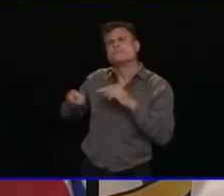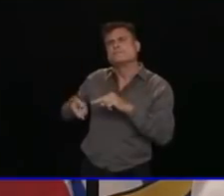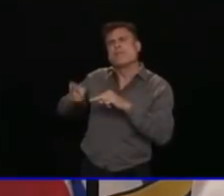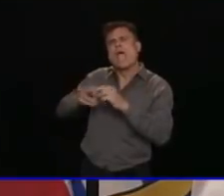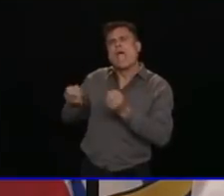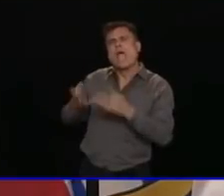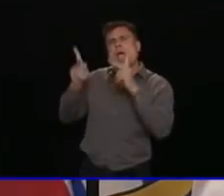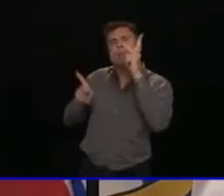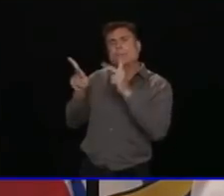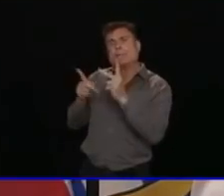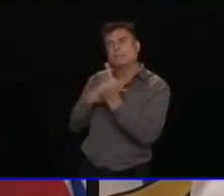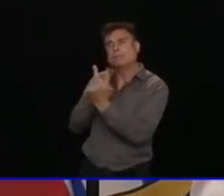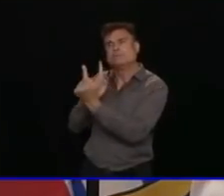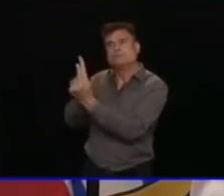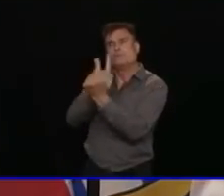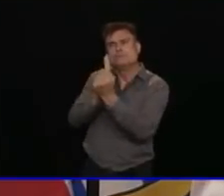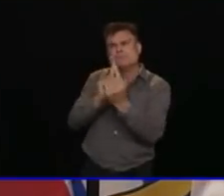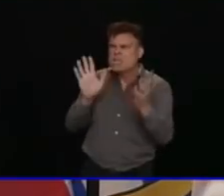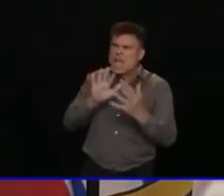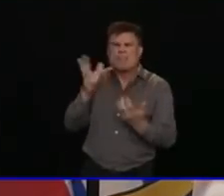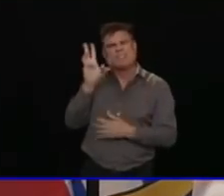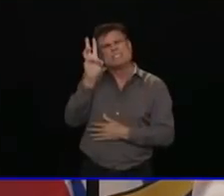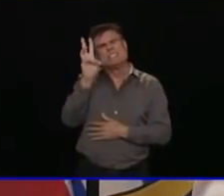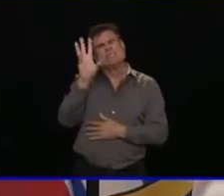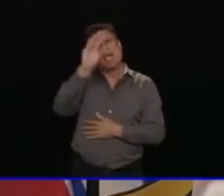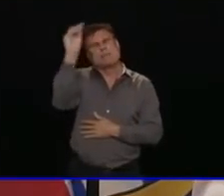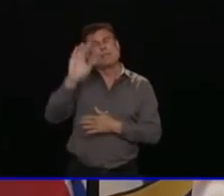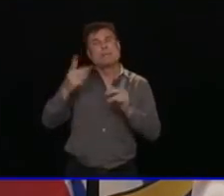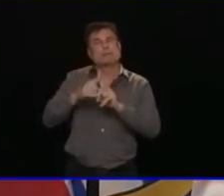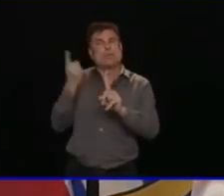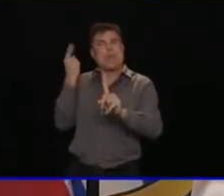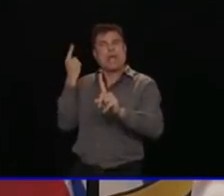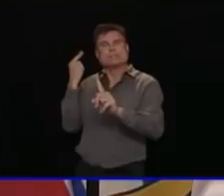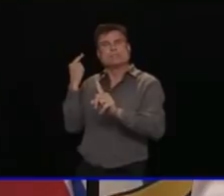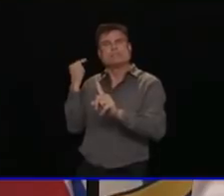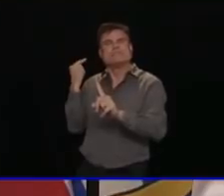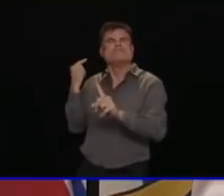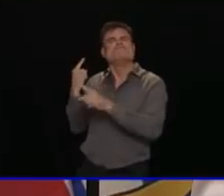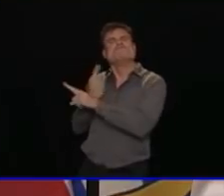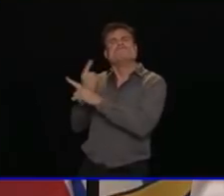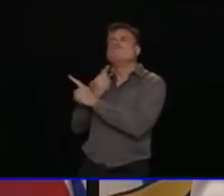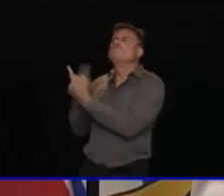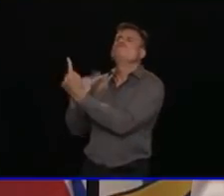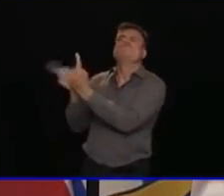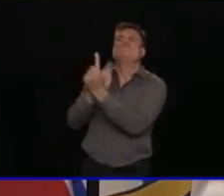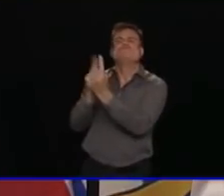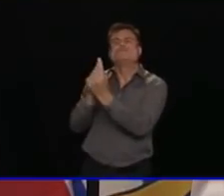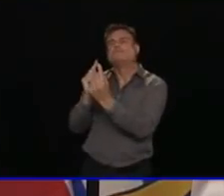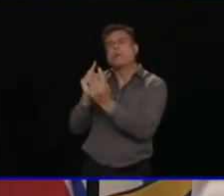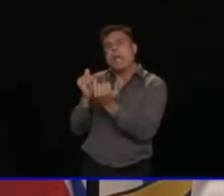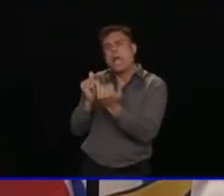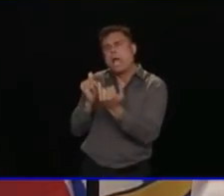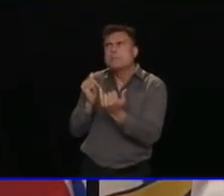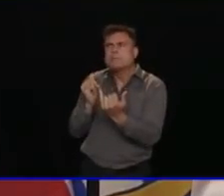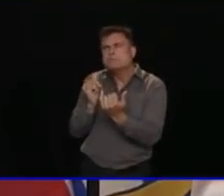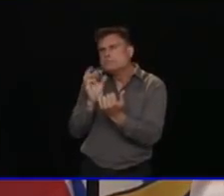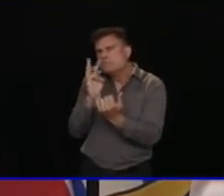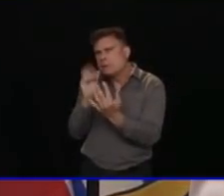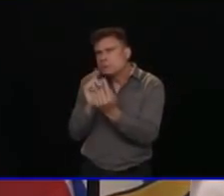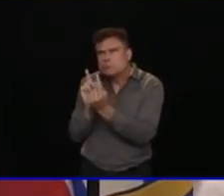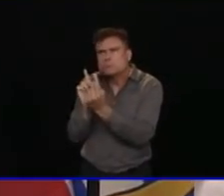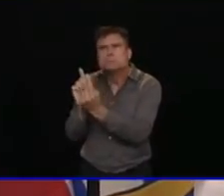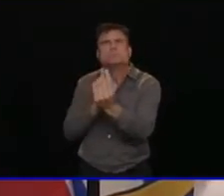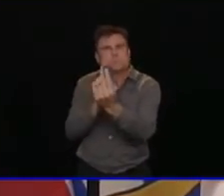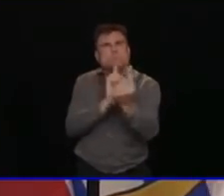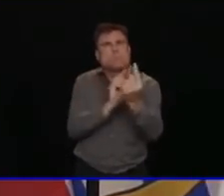start getting nervous about what comes next, and how much increase do we anticipate phase 3 will bring? Yeah,